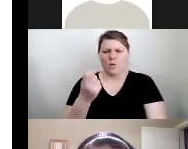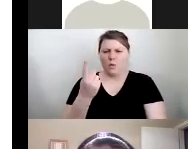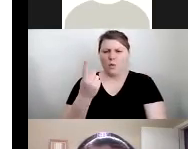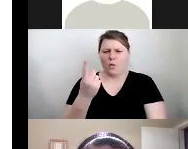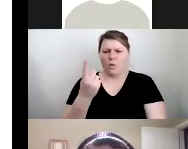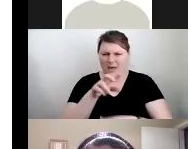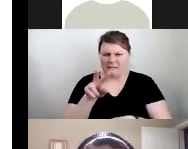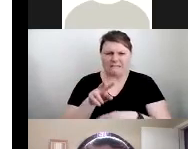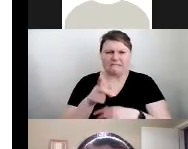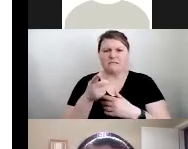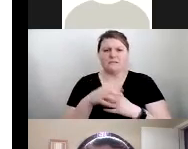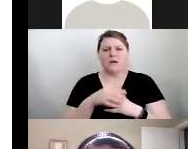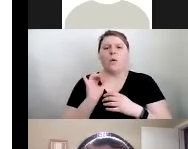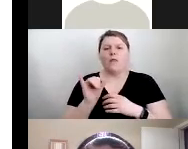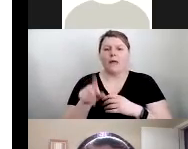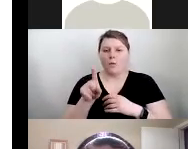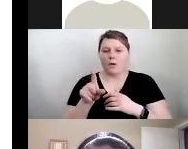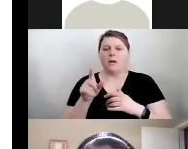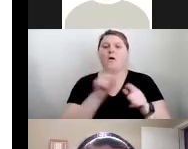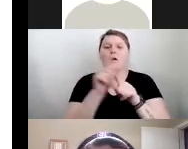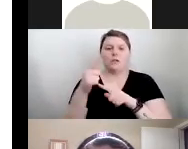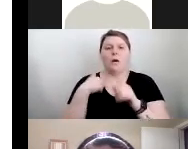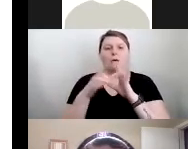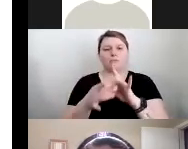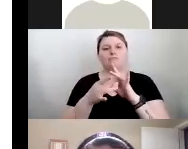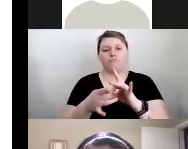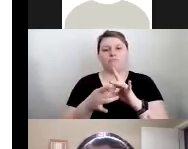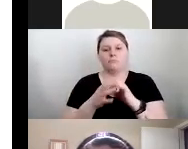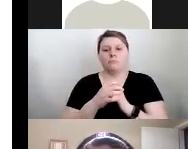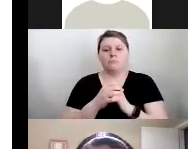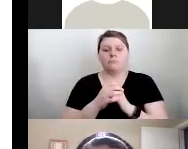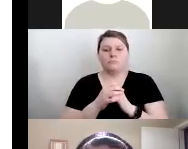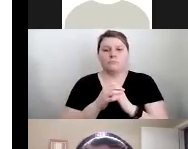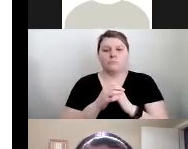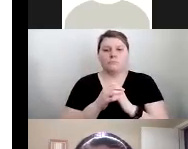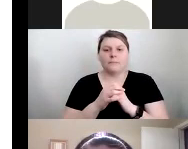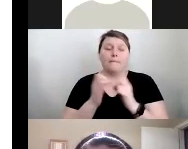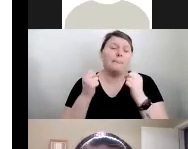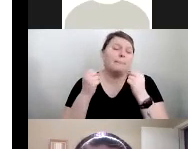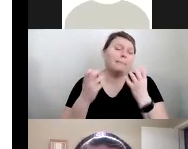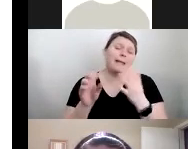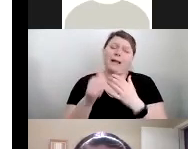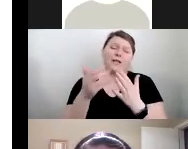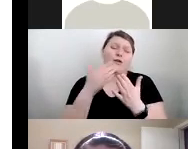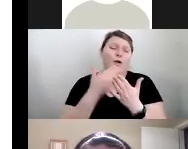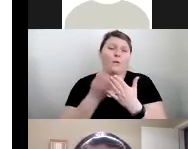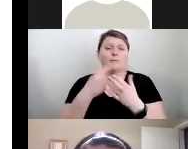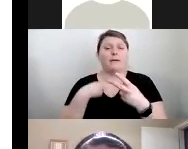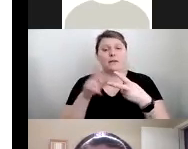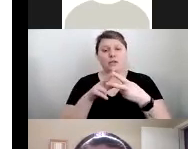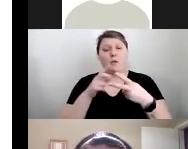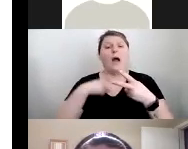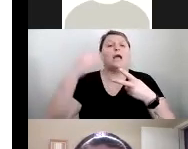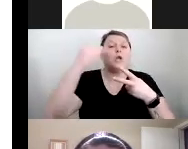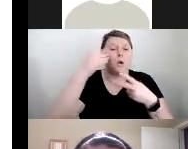too. It's this one right here that I also was affiliated with. But there are many other good ones. These are just the 2 that I know of the